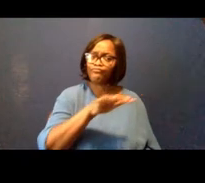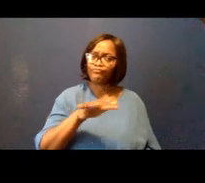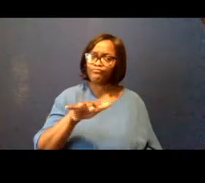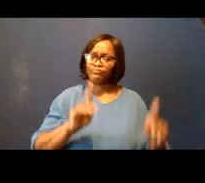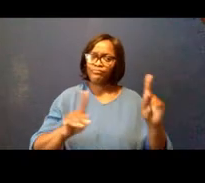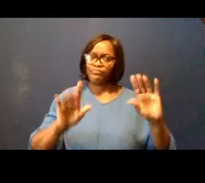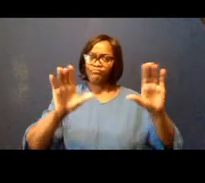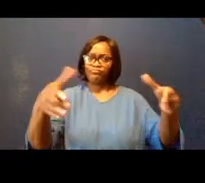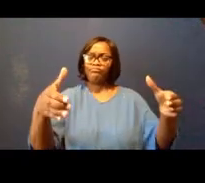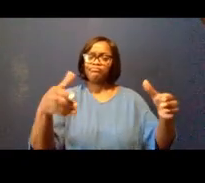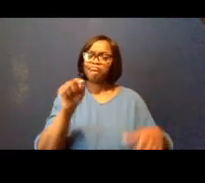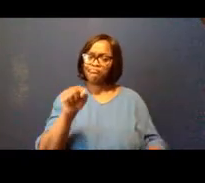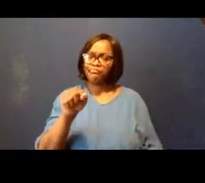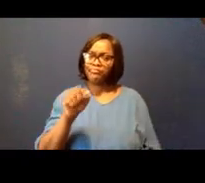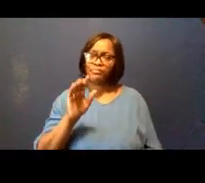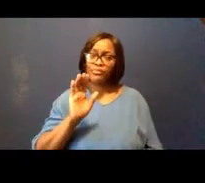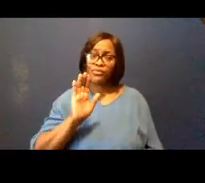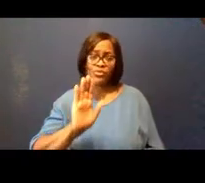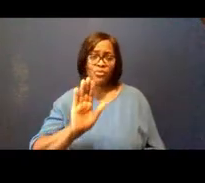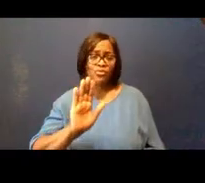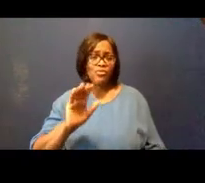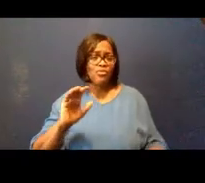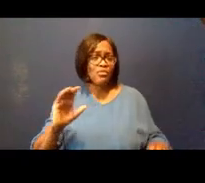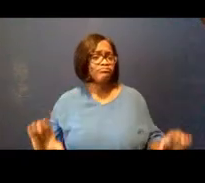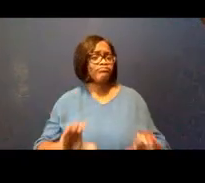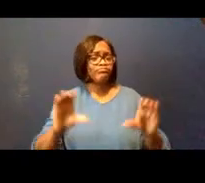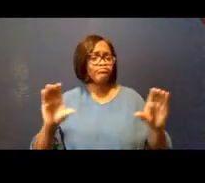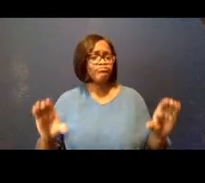This is a very